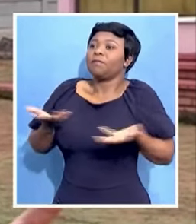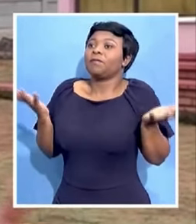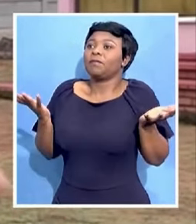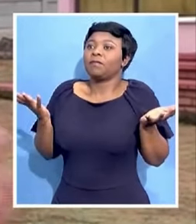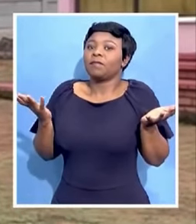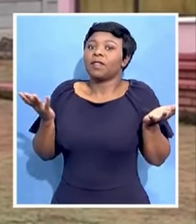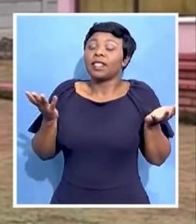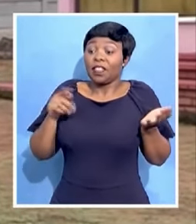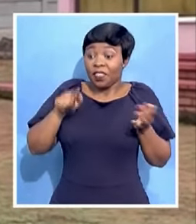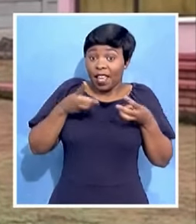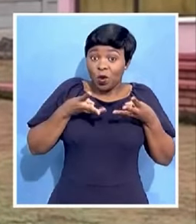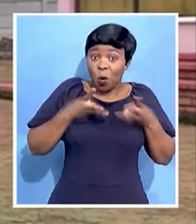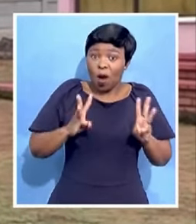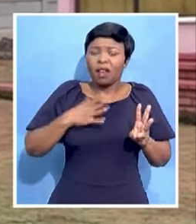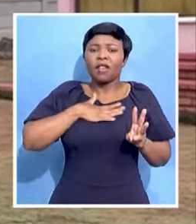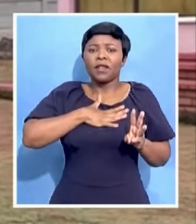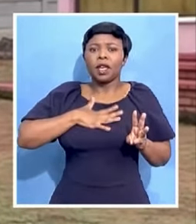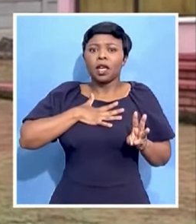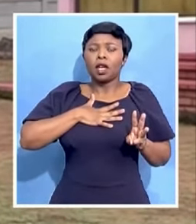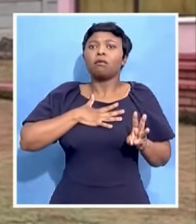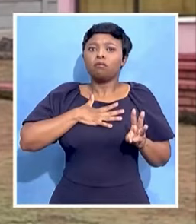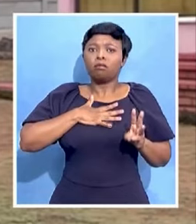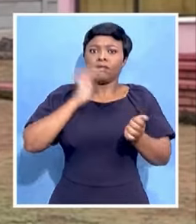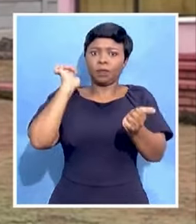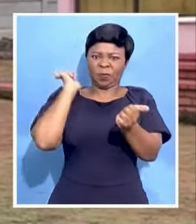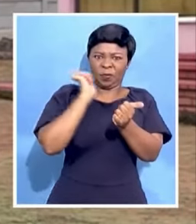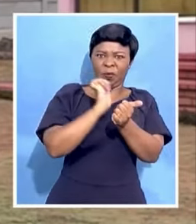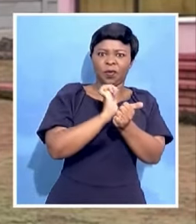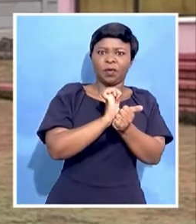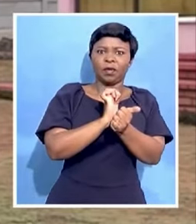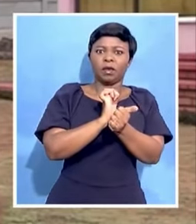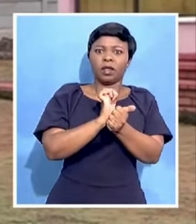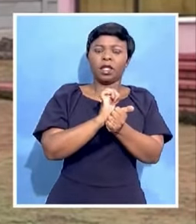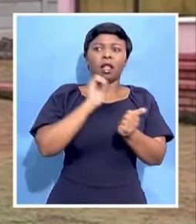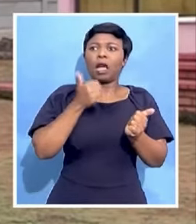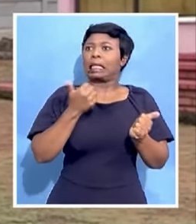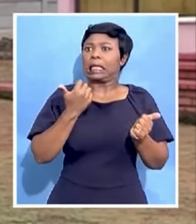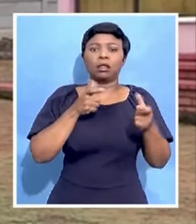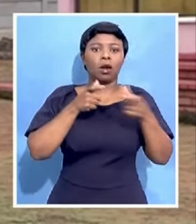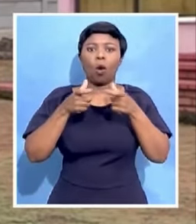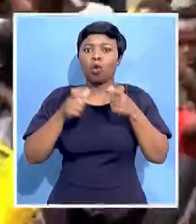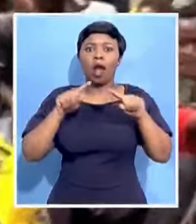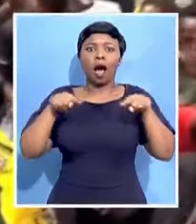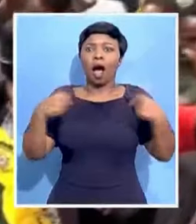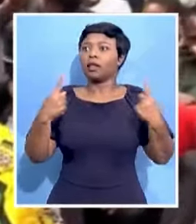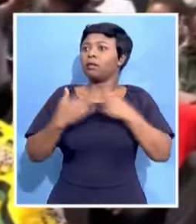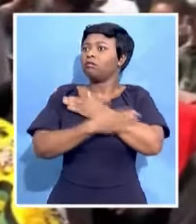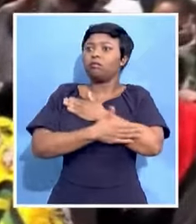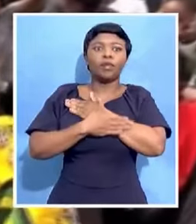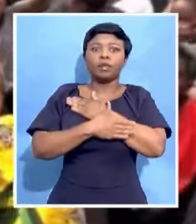prisons until such time it becomes untenable for the country to maintain the pass laws.